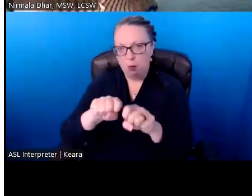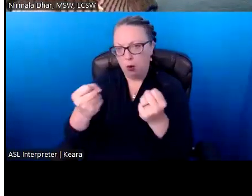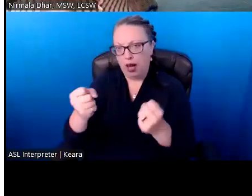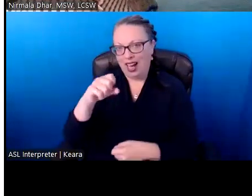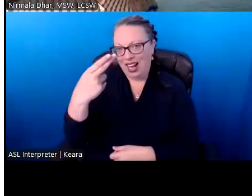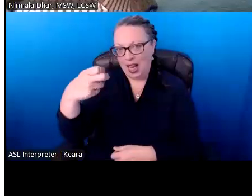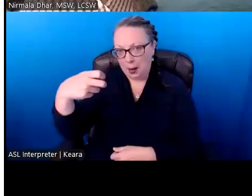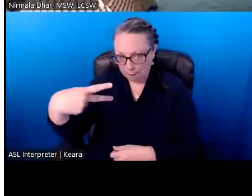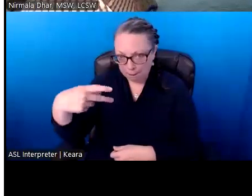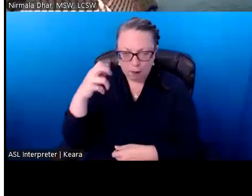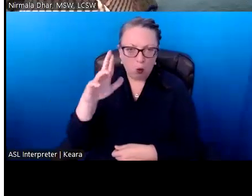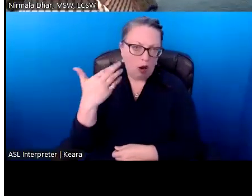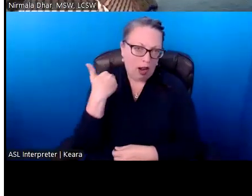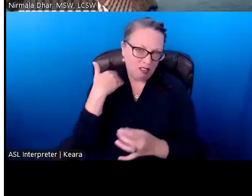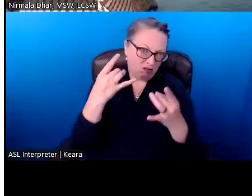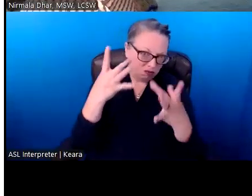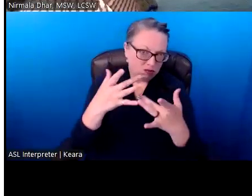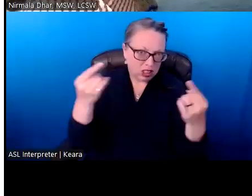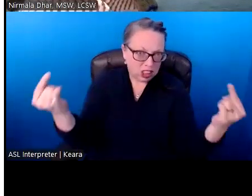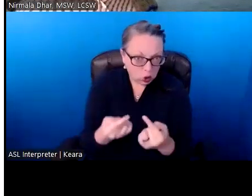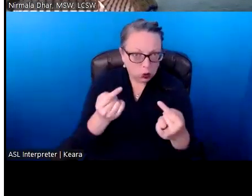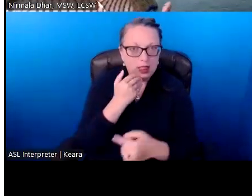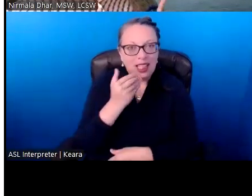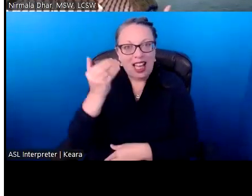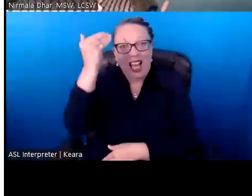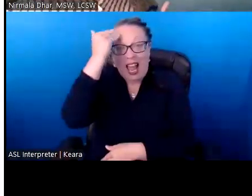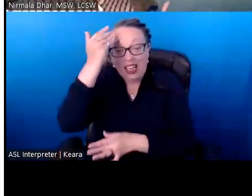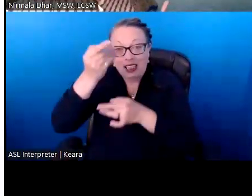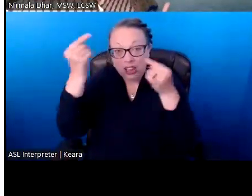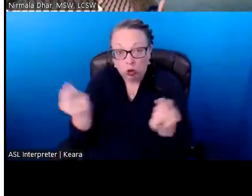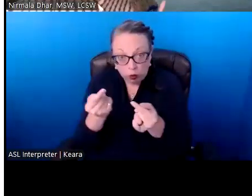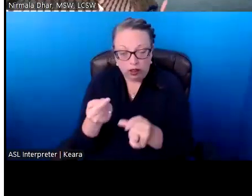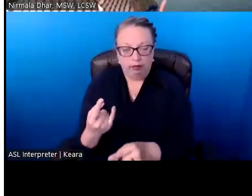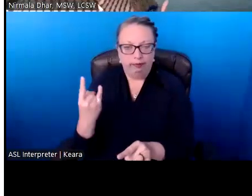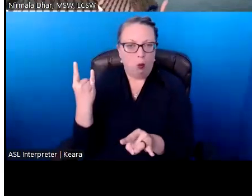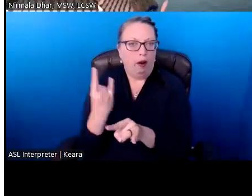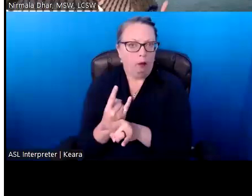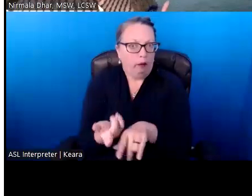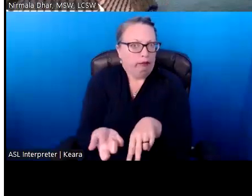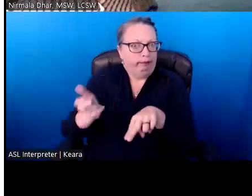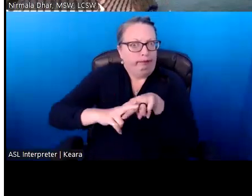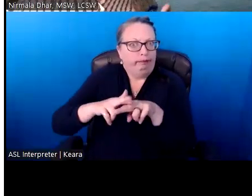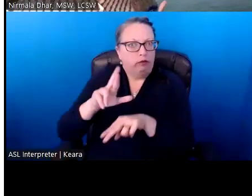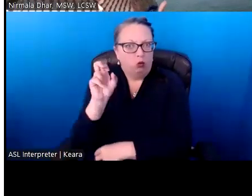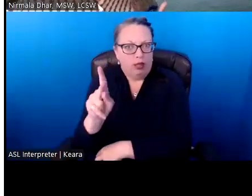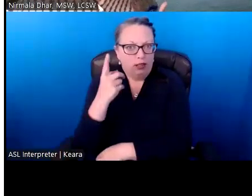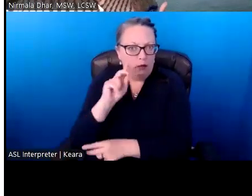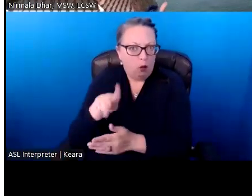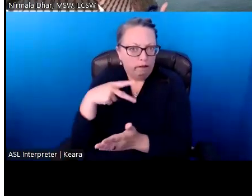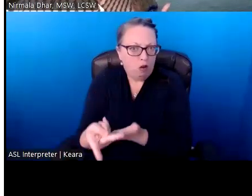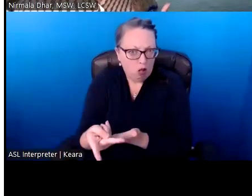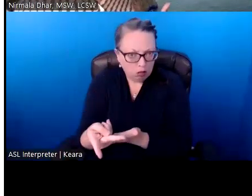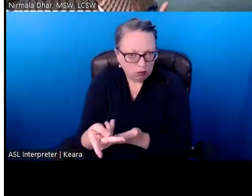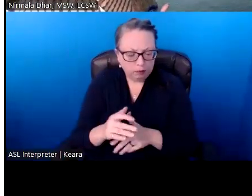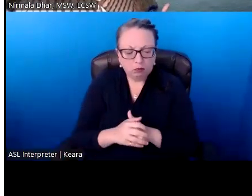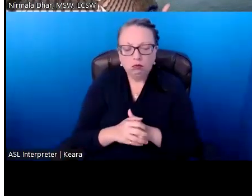or has traumatic head injury. So alcohol increases your risk. It increases your risk